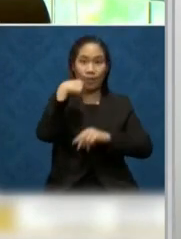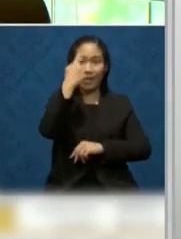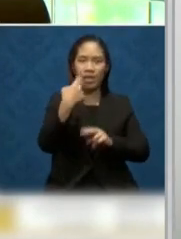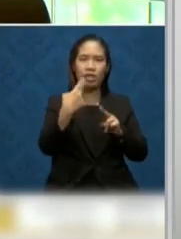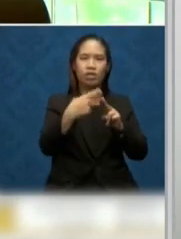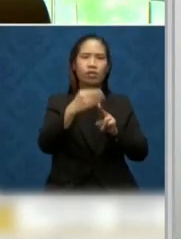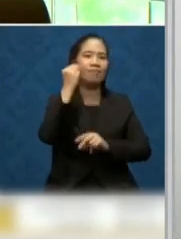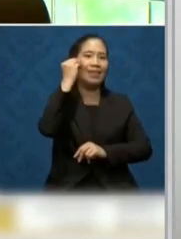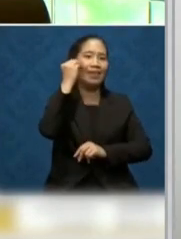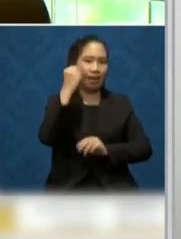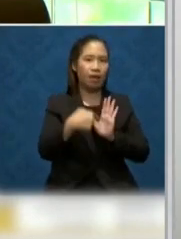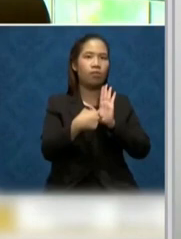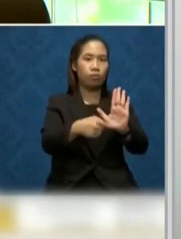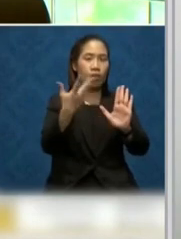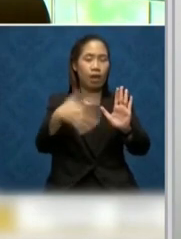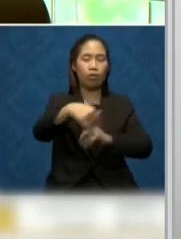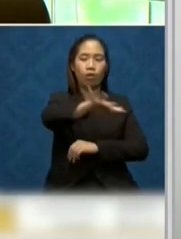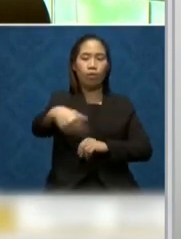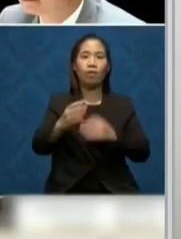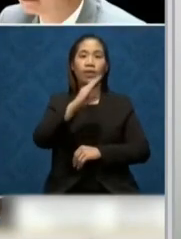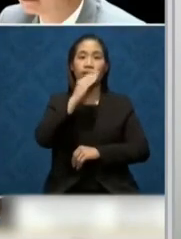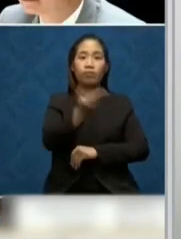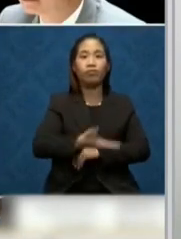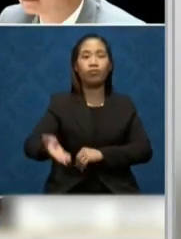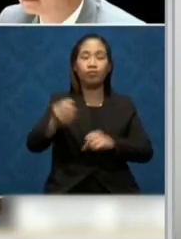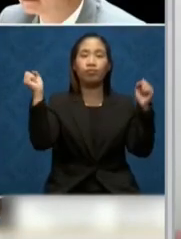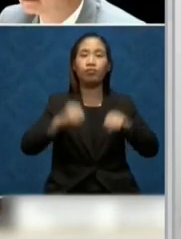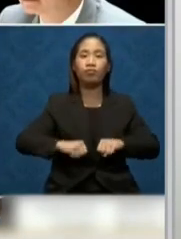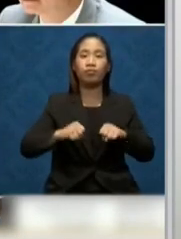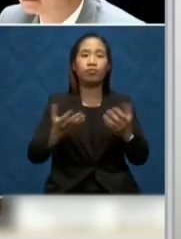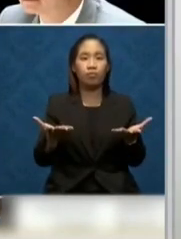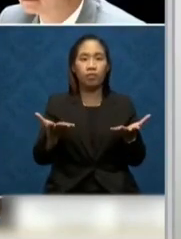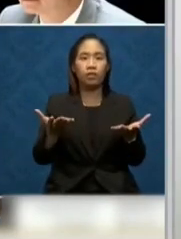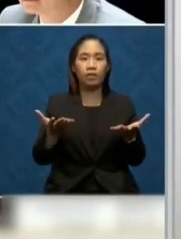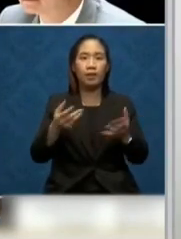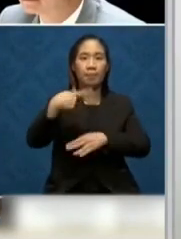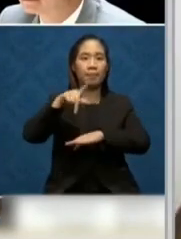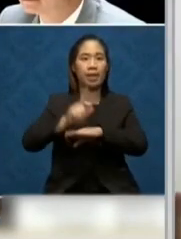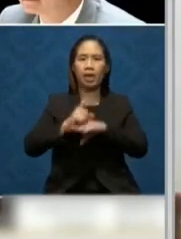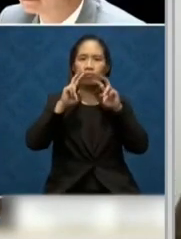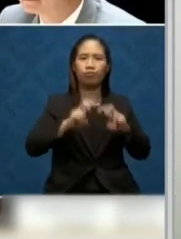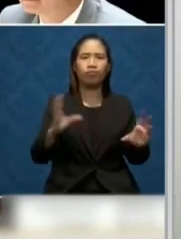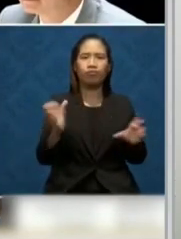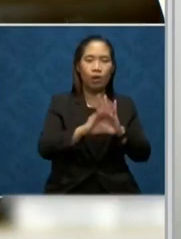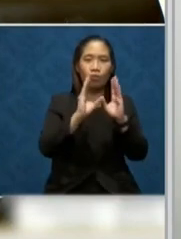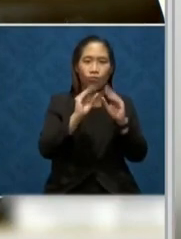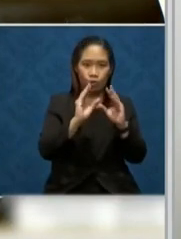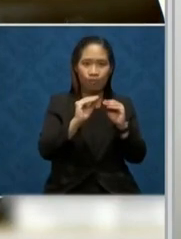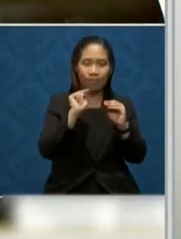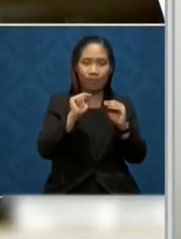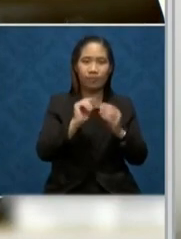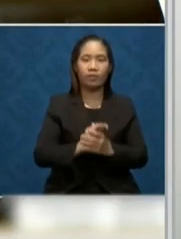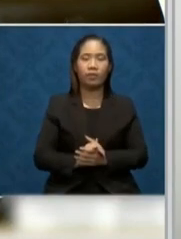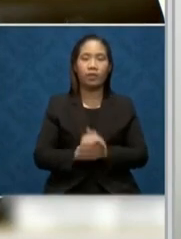a narrative that they're doing this for the nation and they're doing this, you know, democratically, and that they're not abandoning many of the